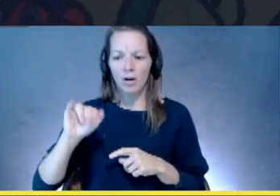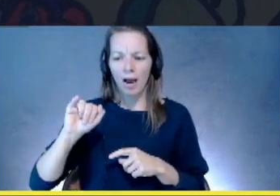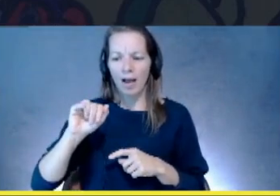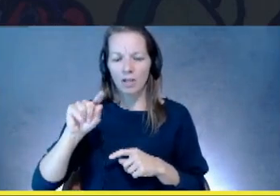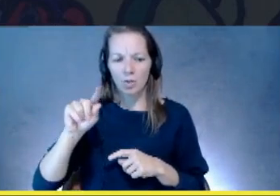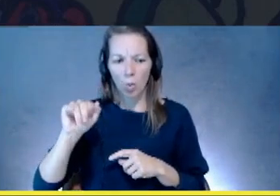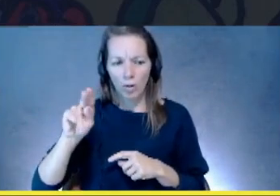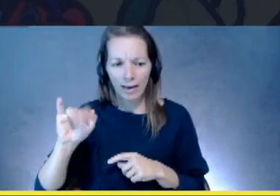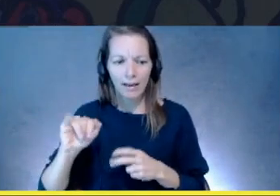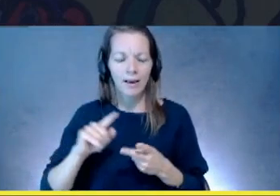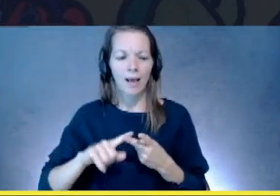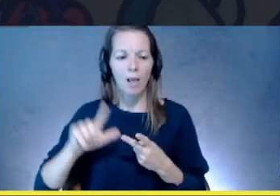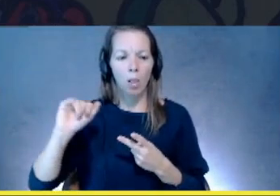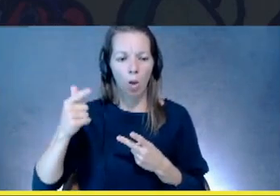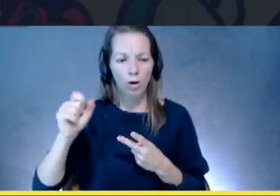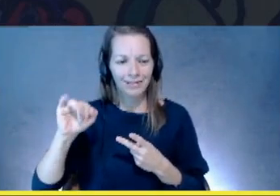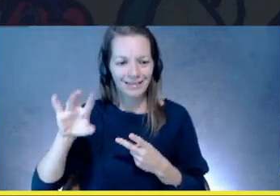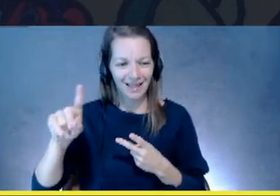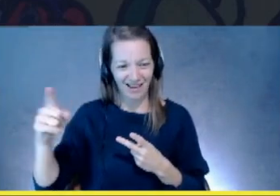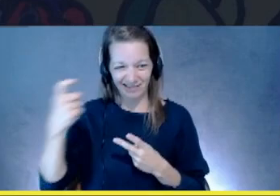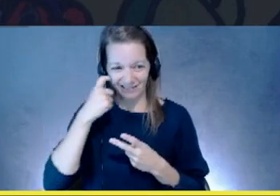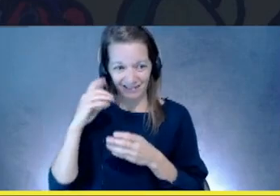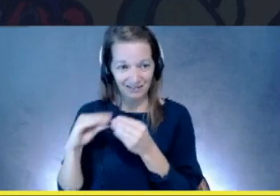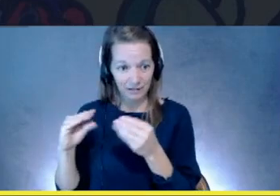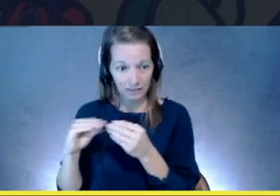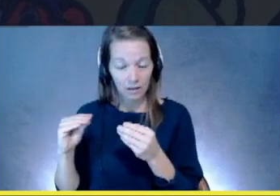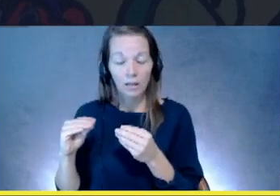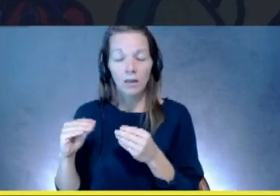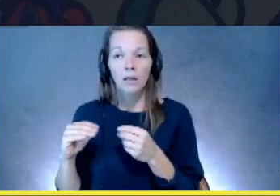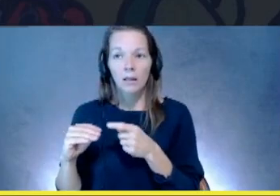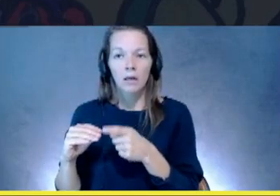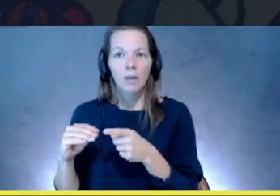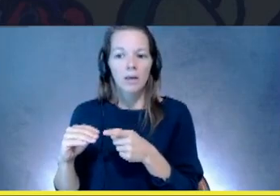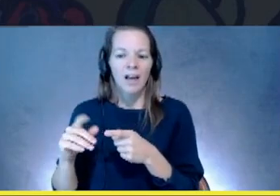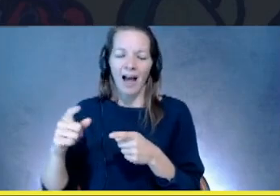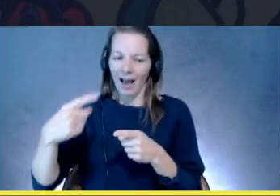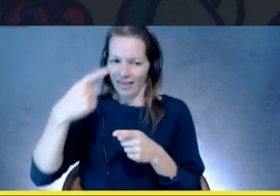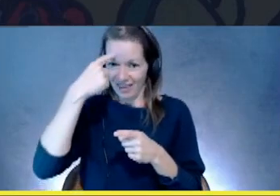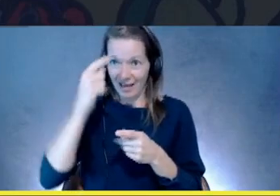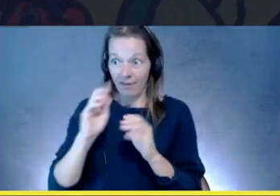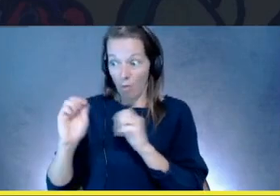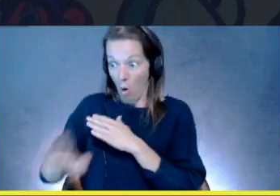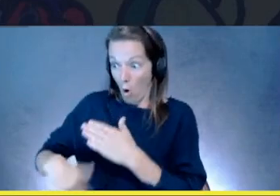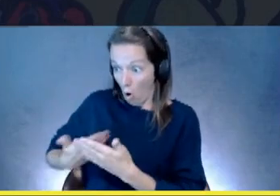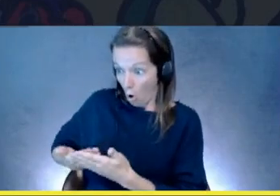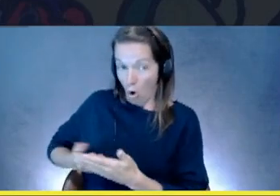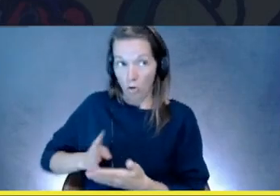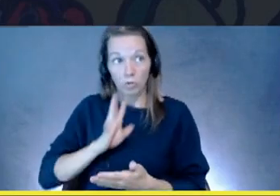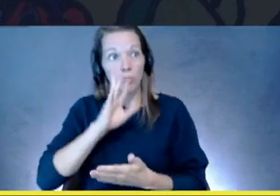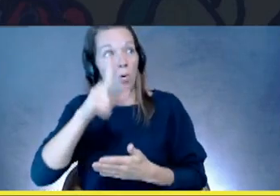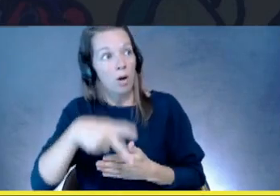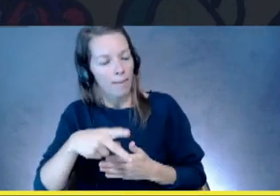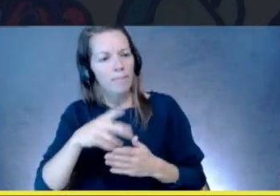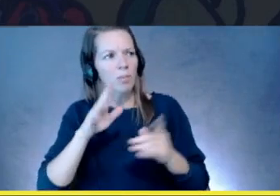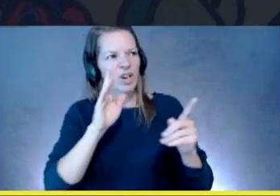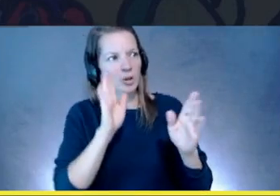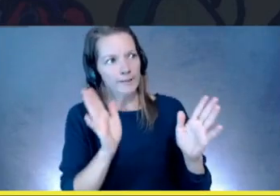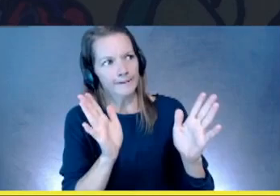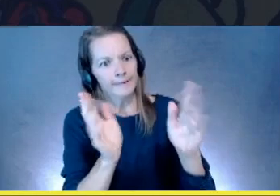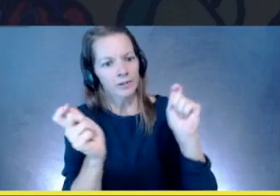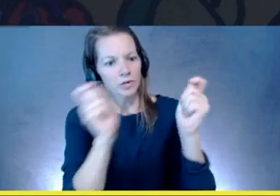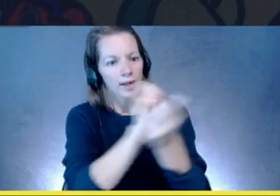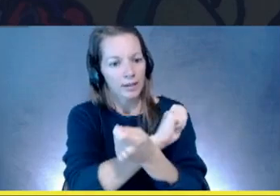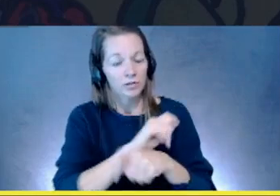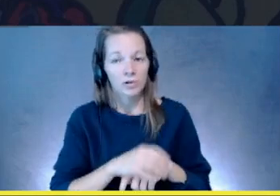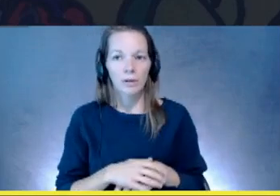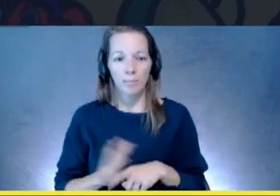Long said, I think we would move the needle forward a little bit. And now I think we have the ammunition, which we did not